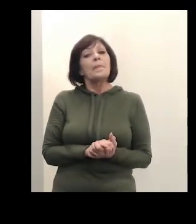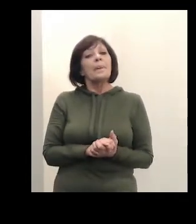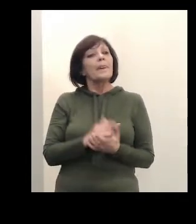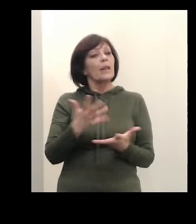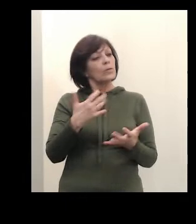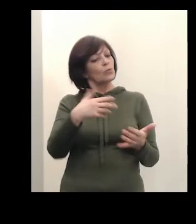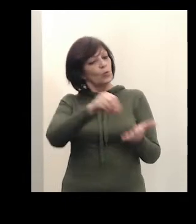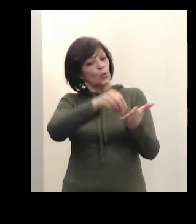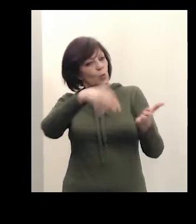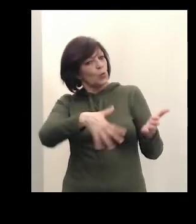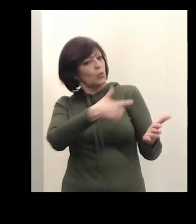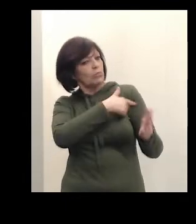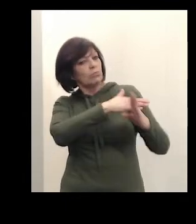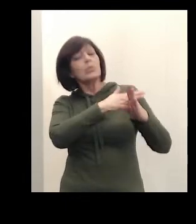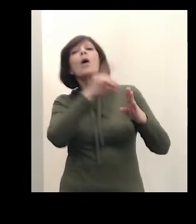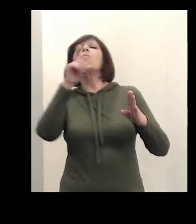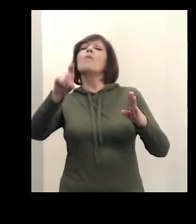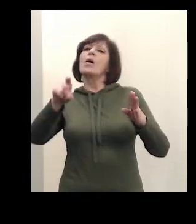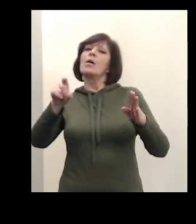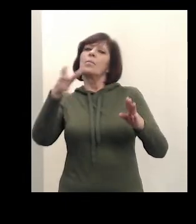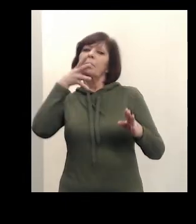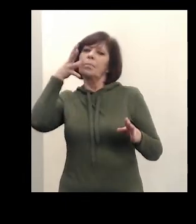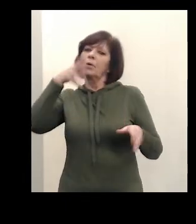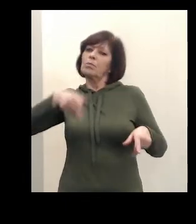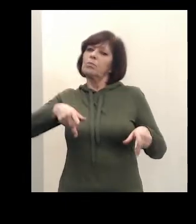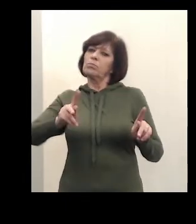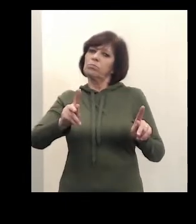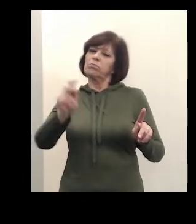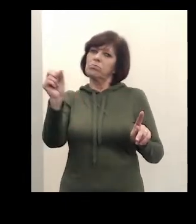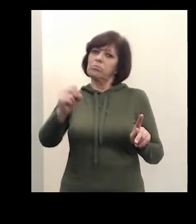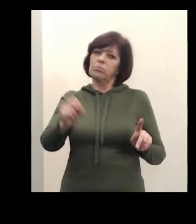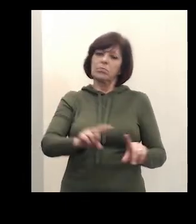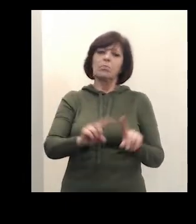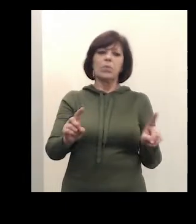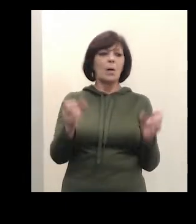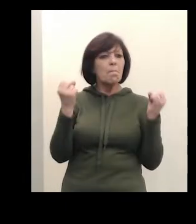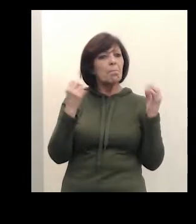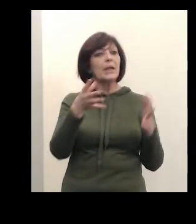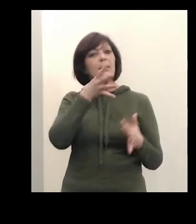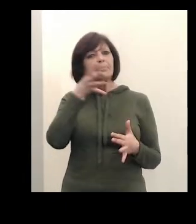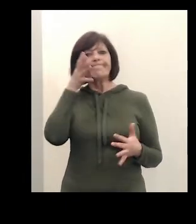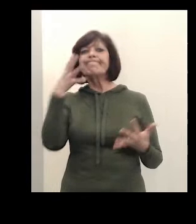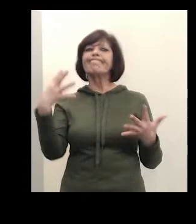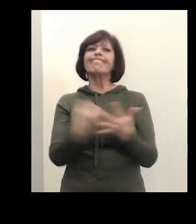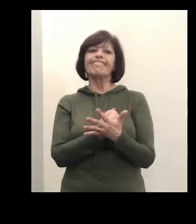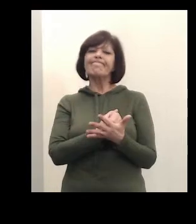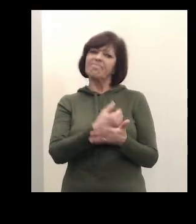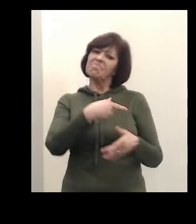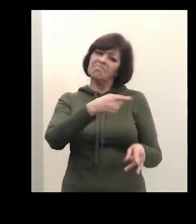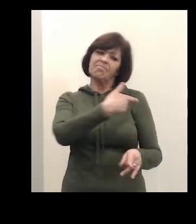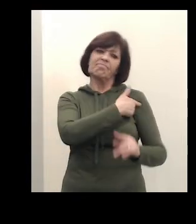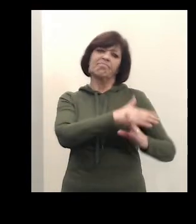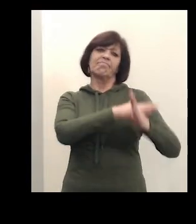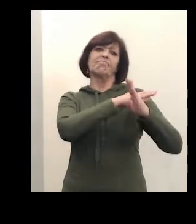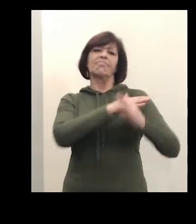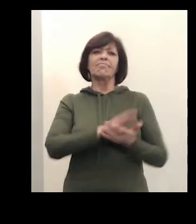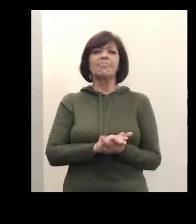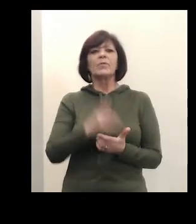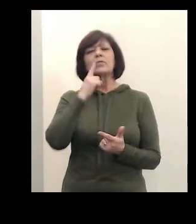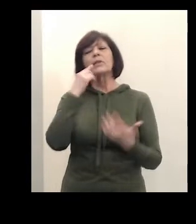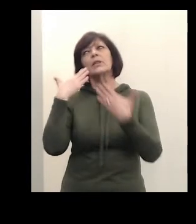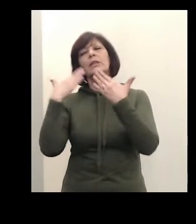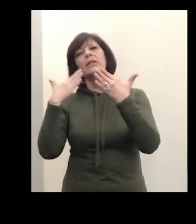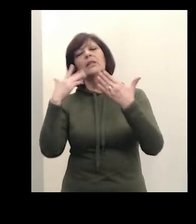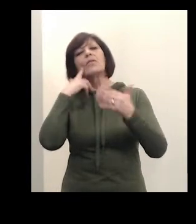We must get the parents' permission, of course, but many more parents have been taking advantage of that, and we're very grateful for everybody who